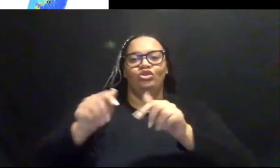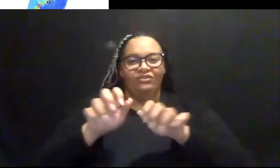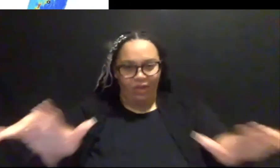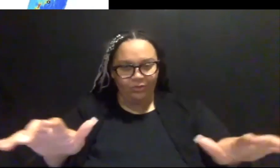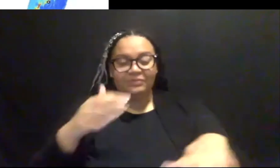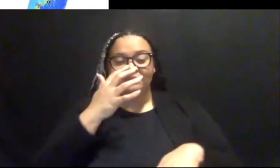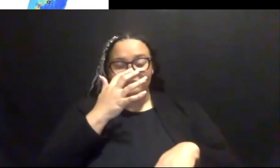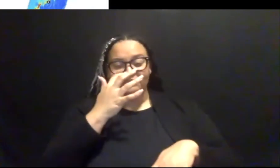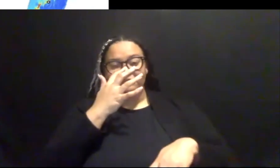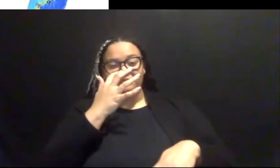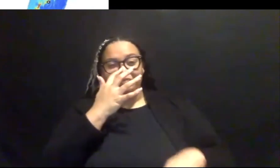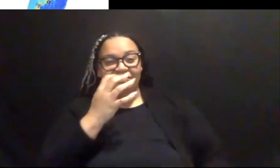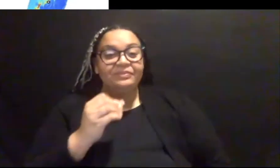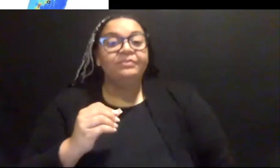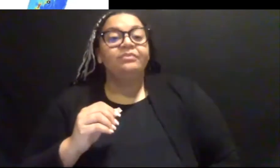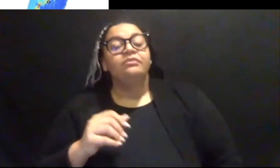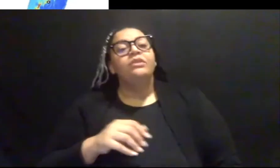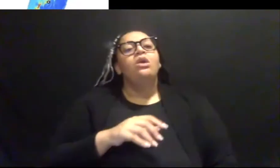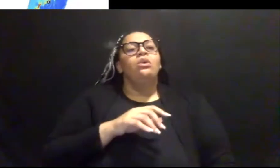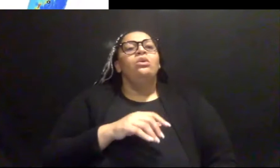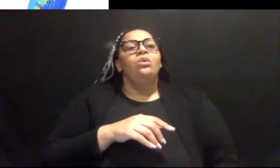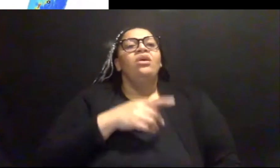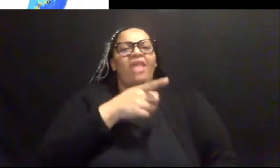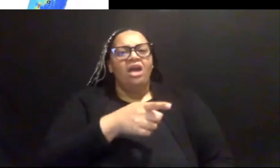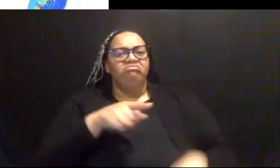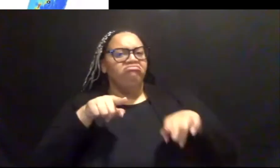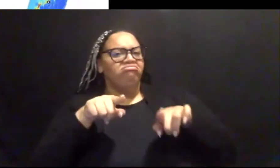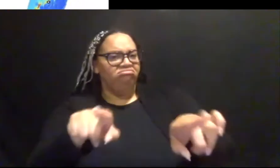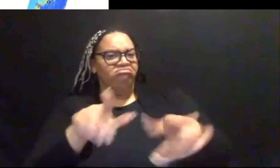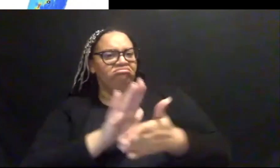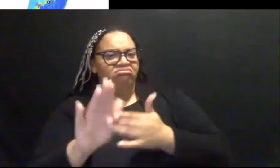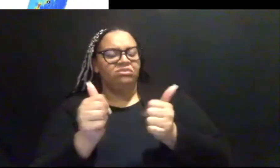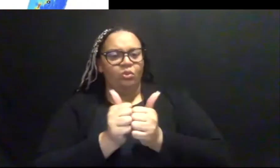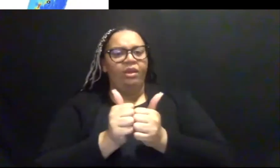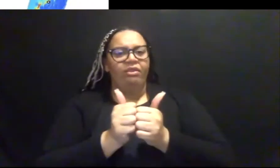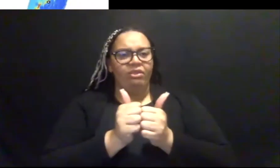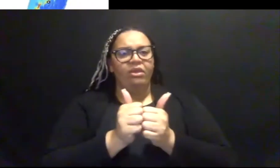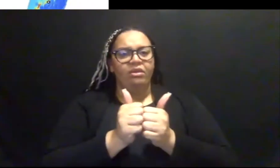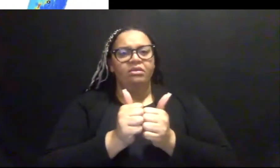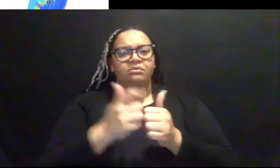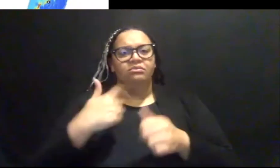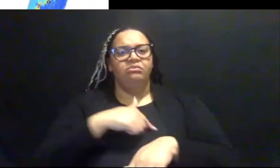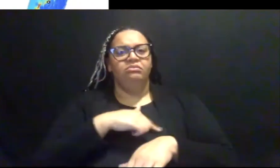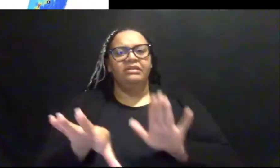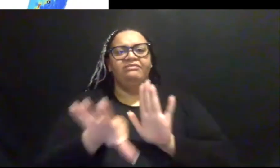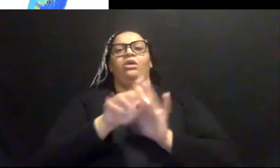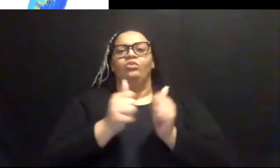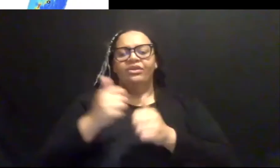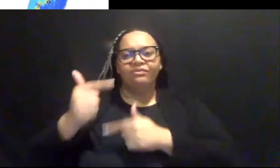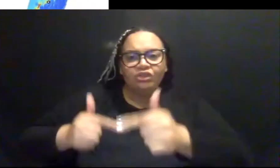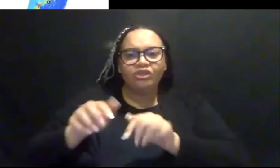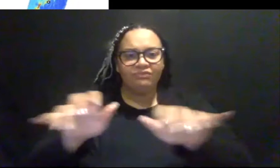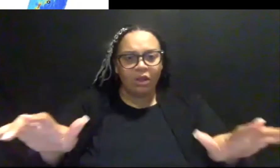And this actually aligns really nicely with some distribution models that we did earlier, where we found that the best predictors of ruffed